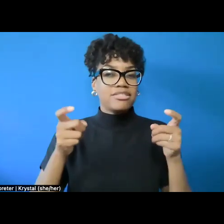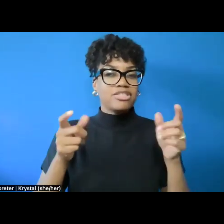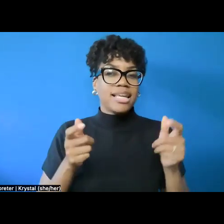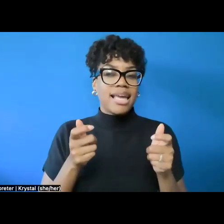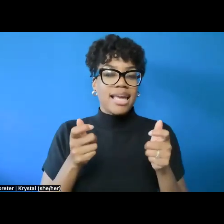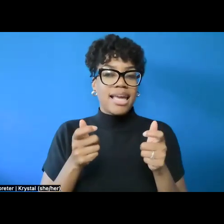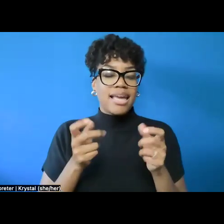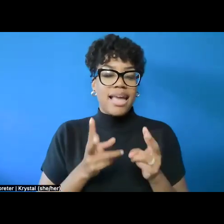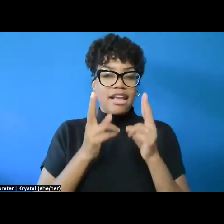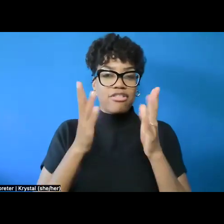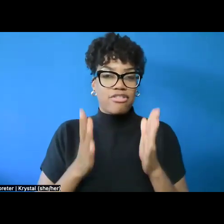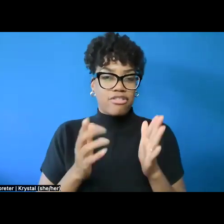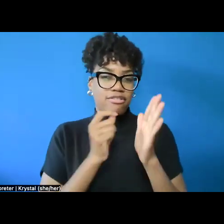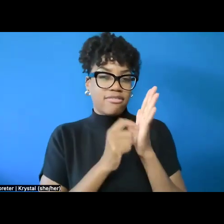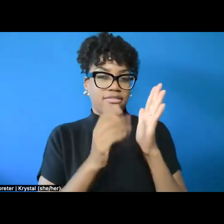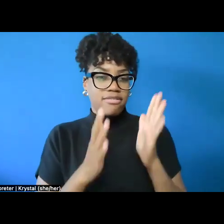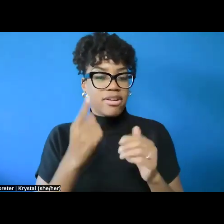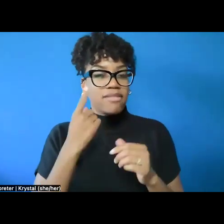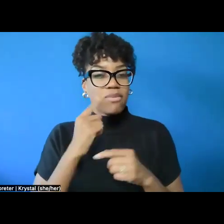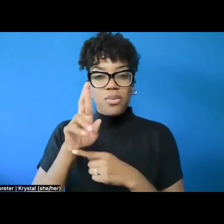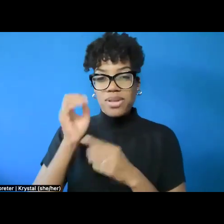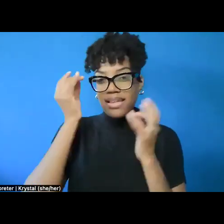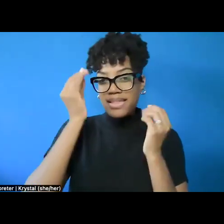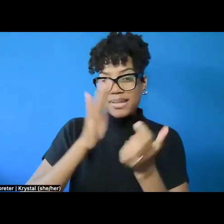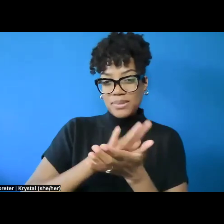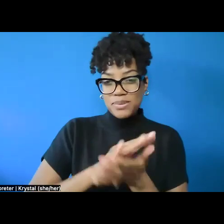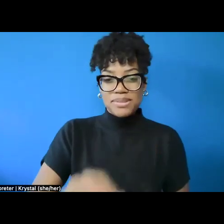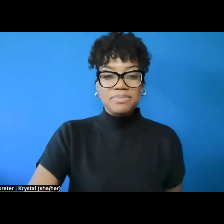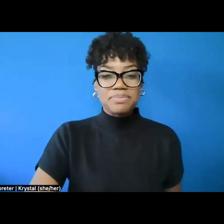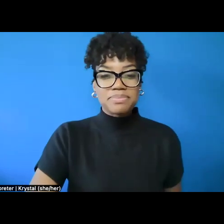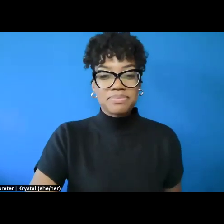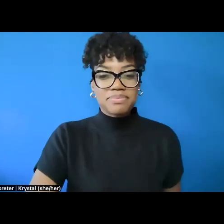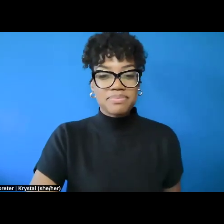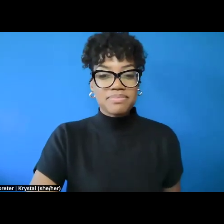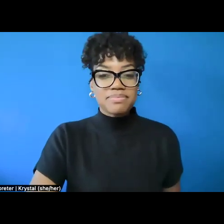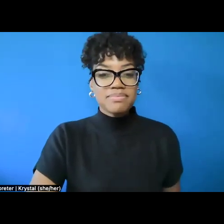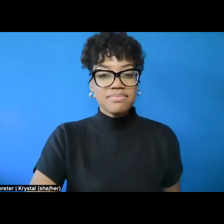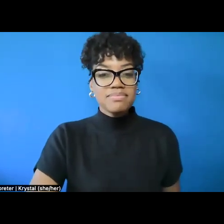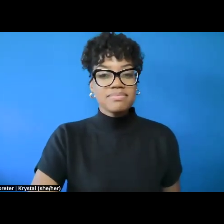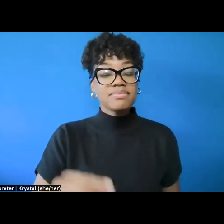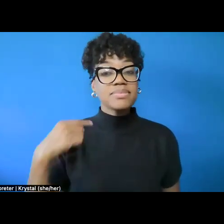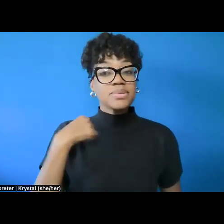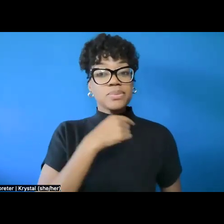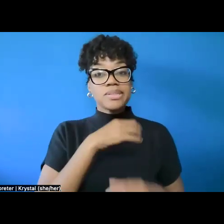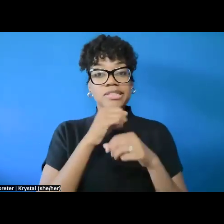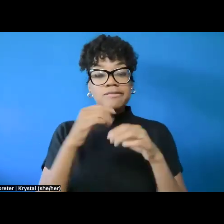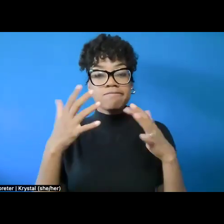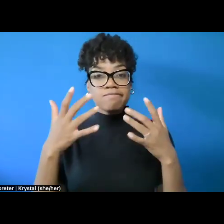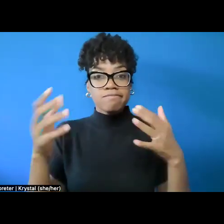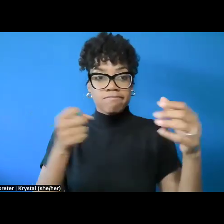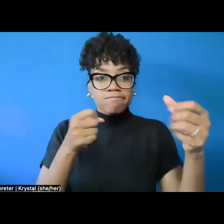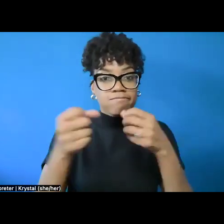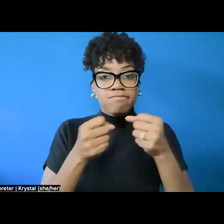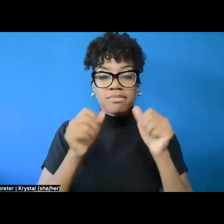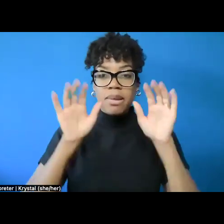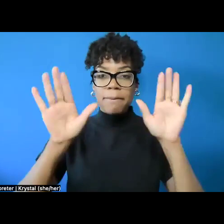a really incredible panel for you all tonight to think through how do we teach this moment in our